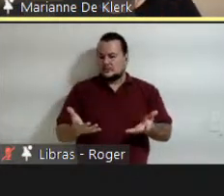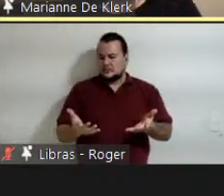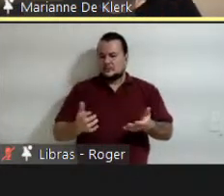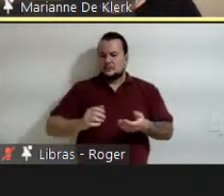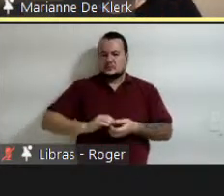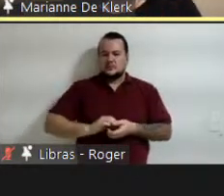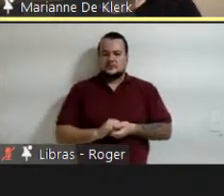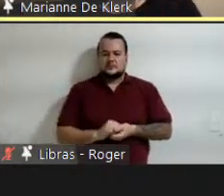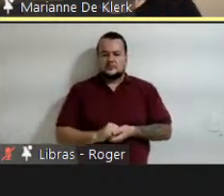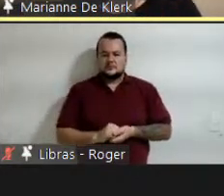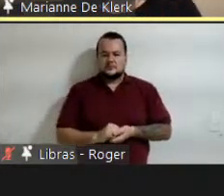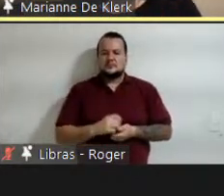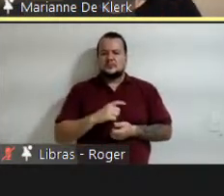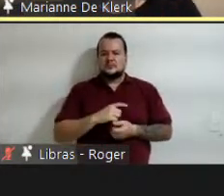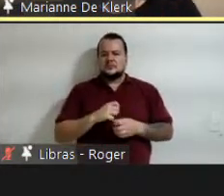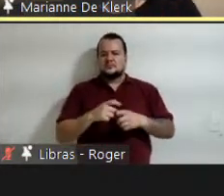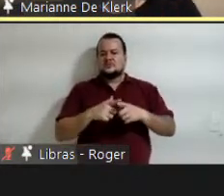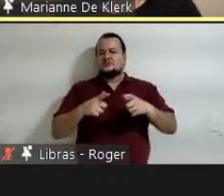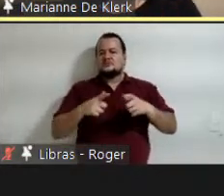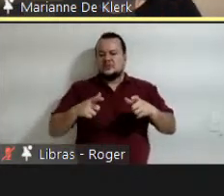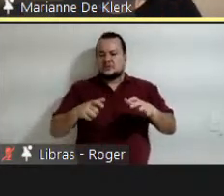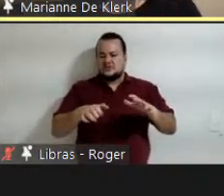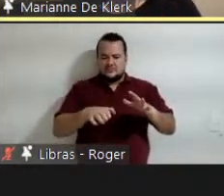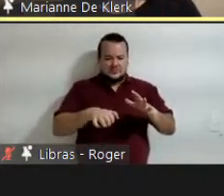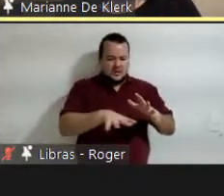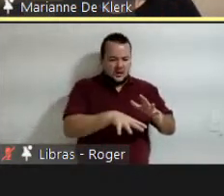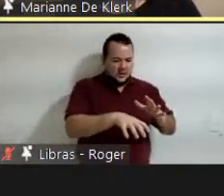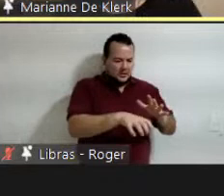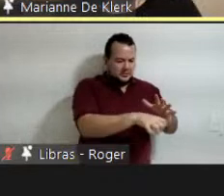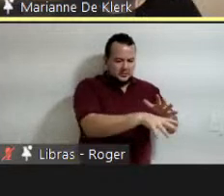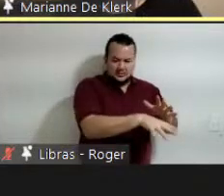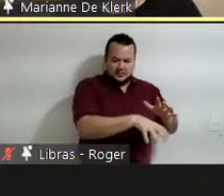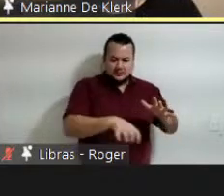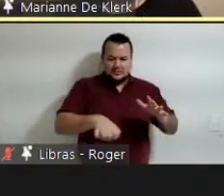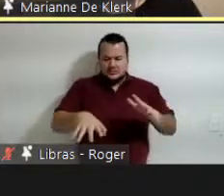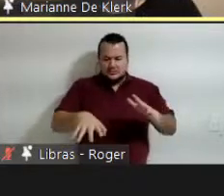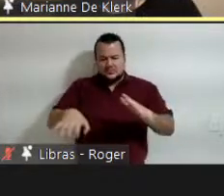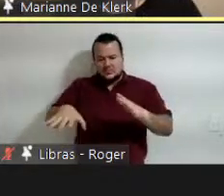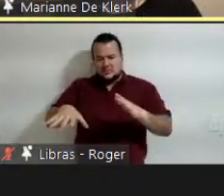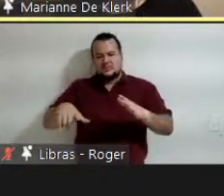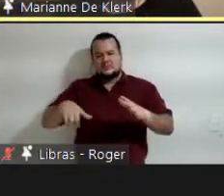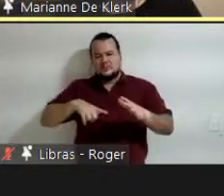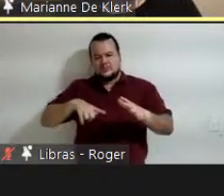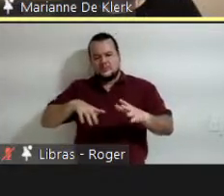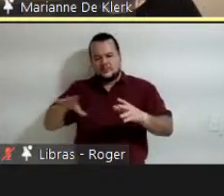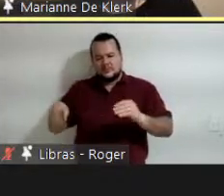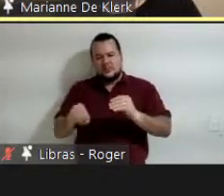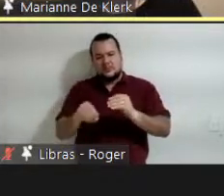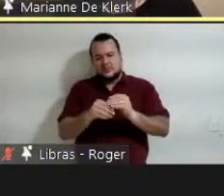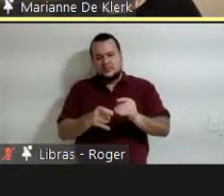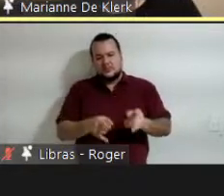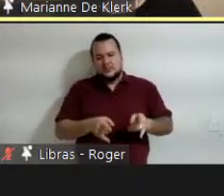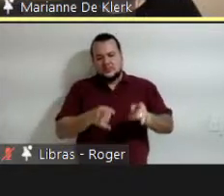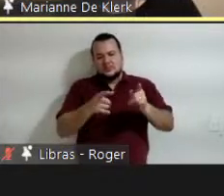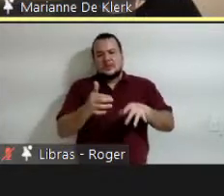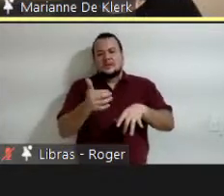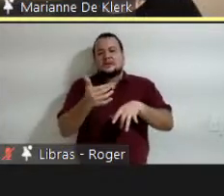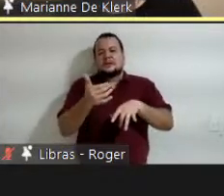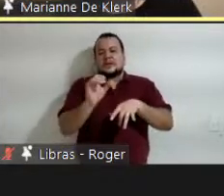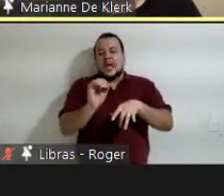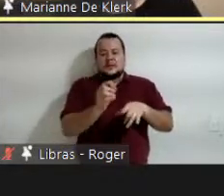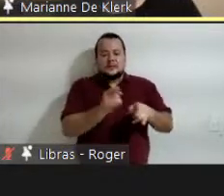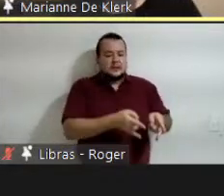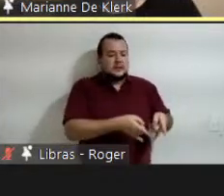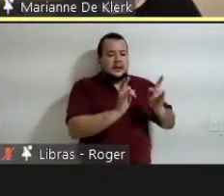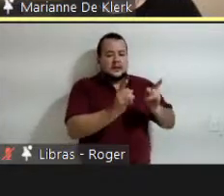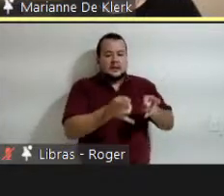north-south running intersection service wings, thin blocks, open plates, and again,